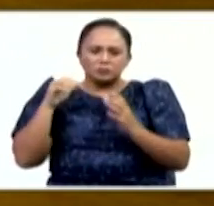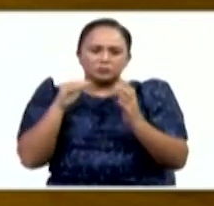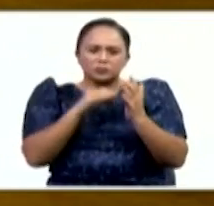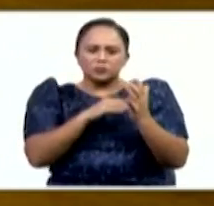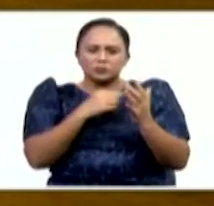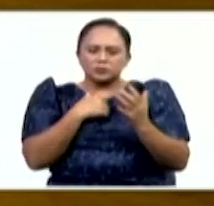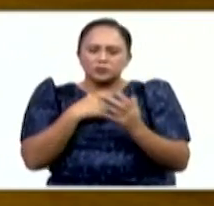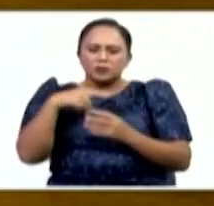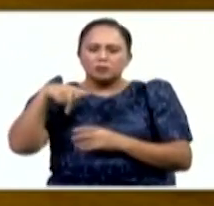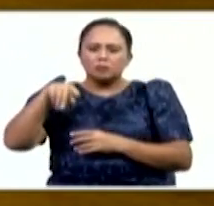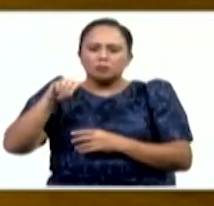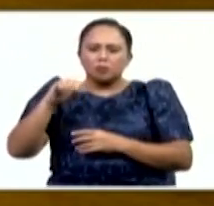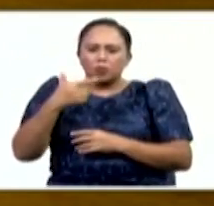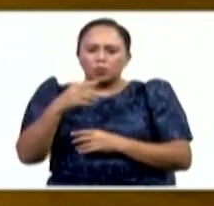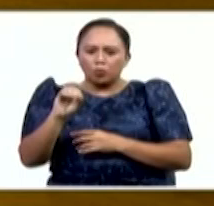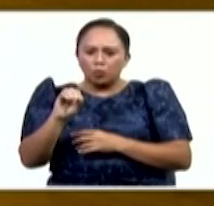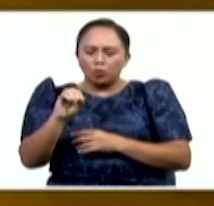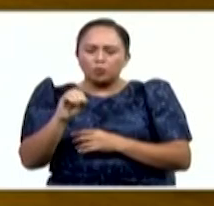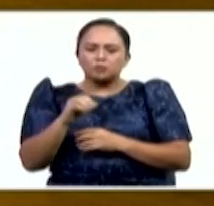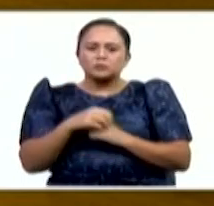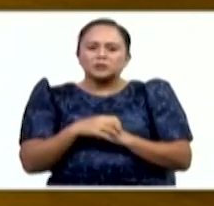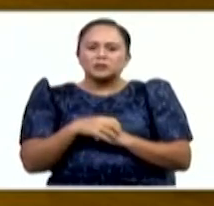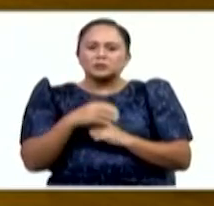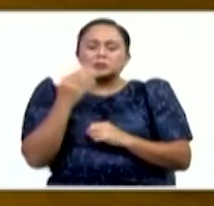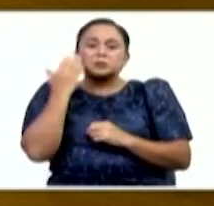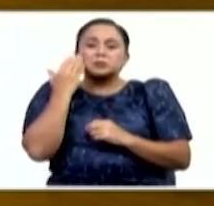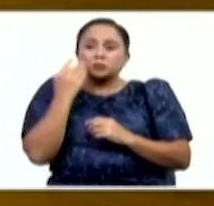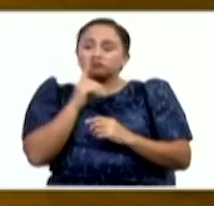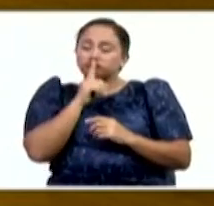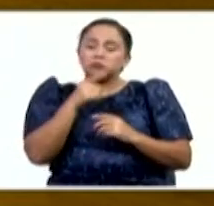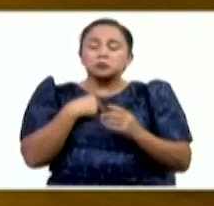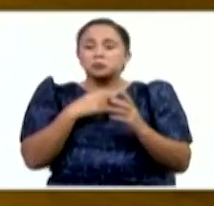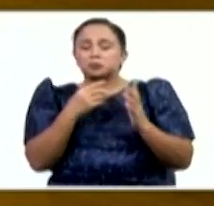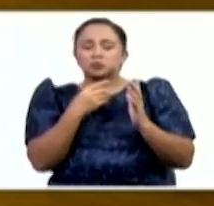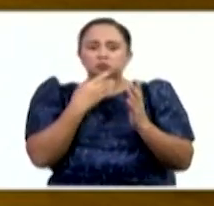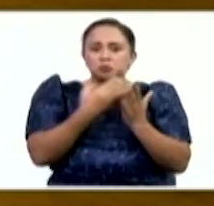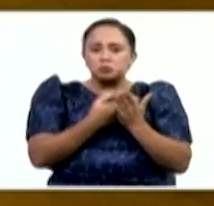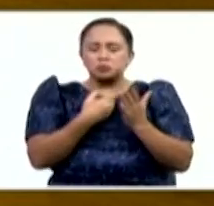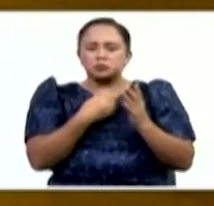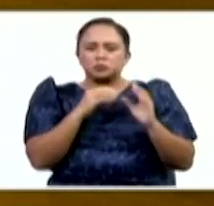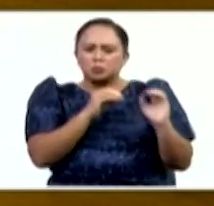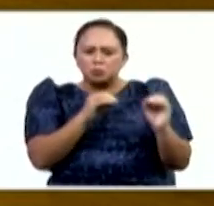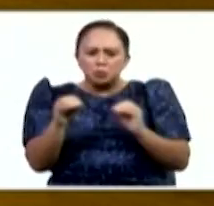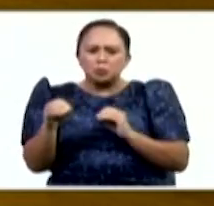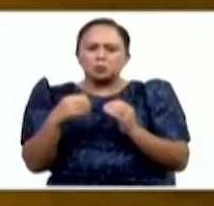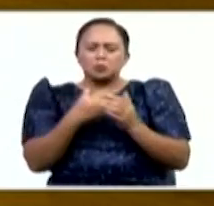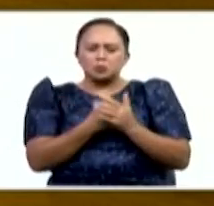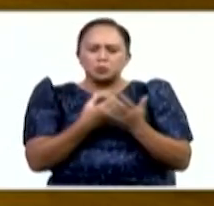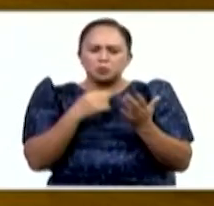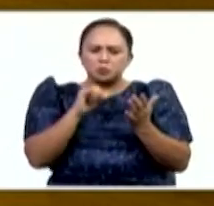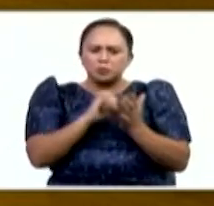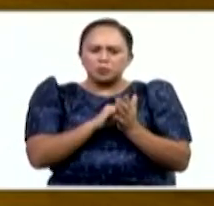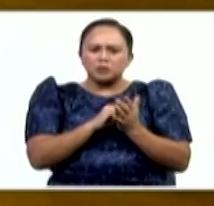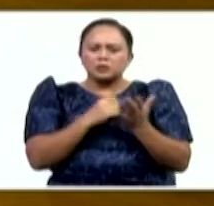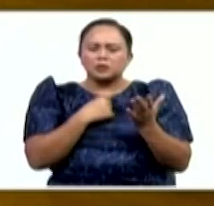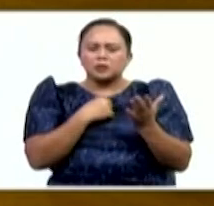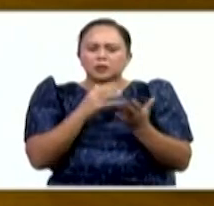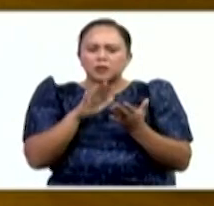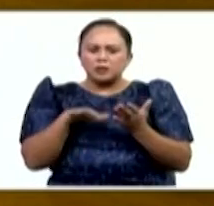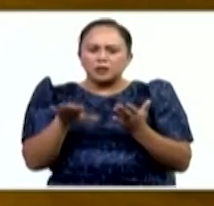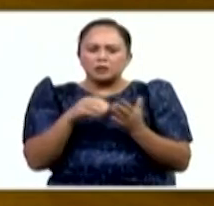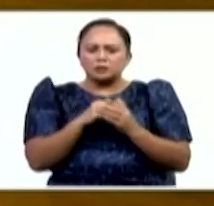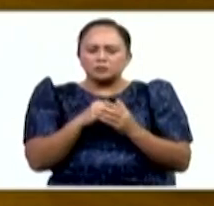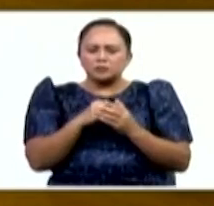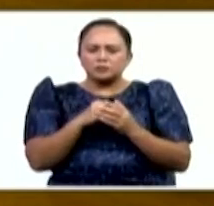pogo. Disguising as legitimate entities, their operations have ventured into illicit areas furthest